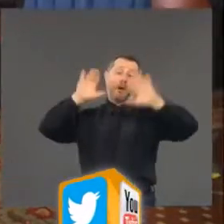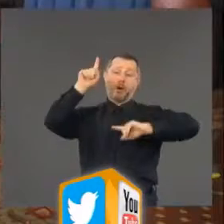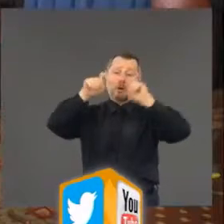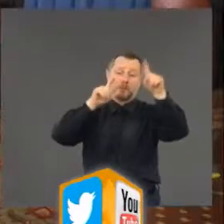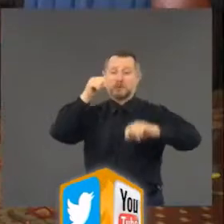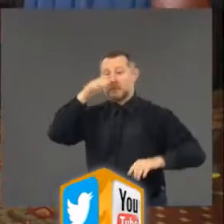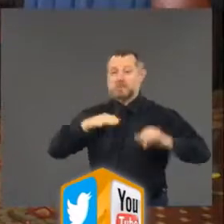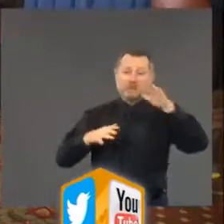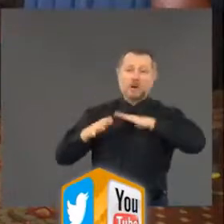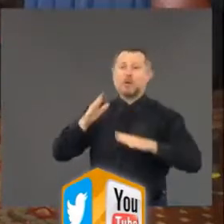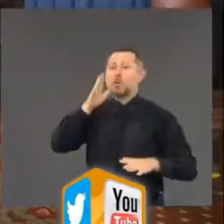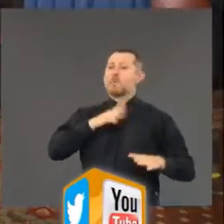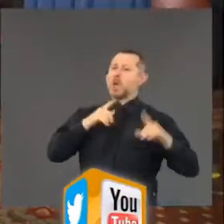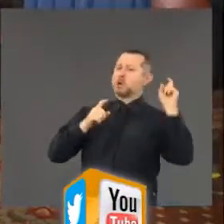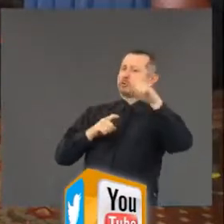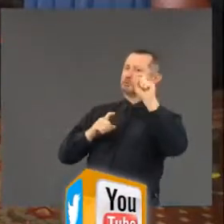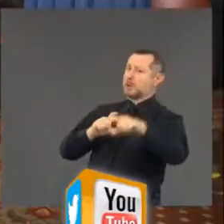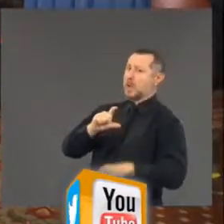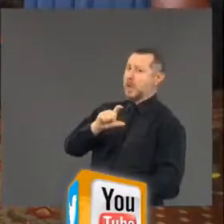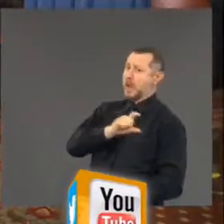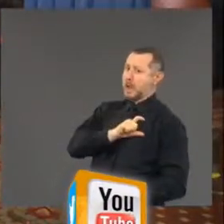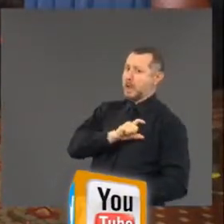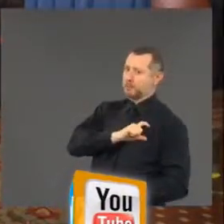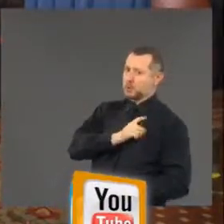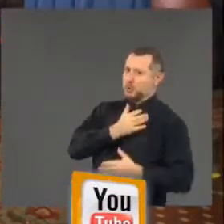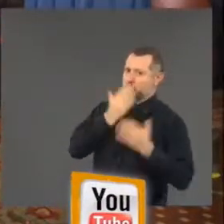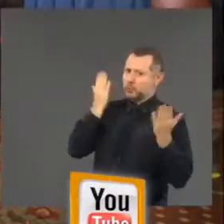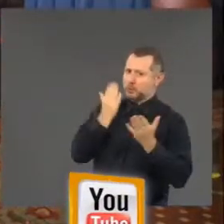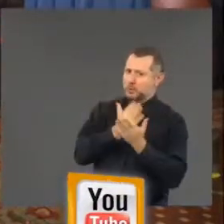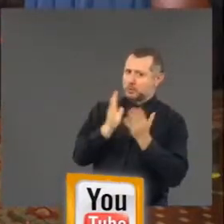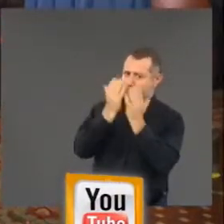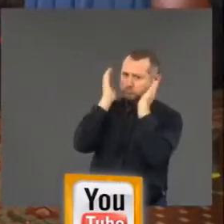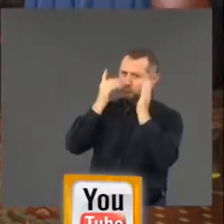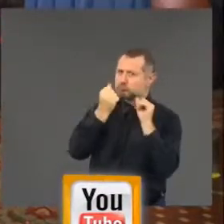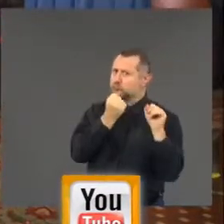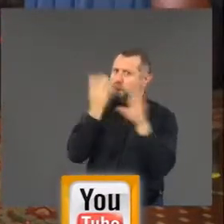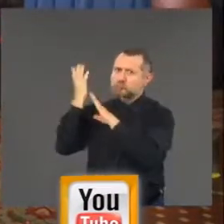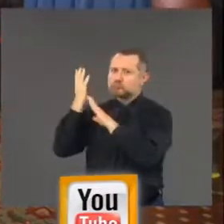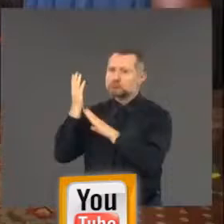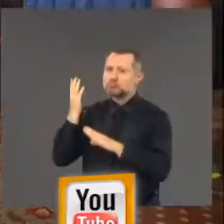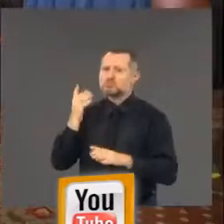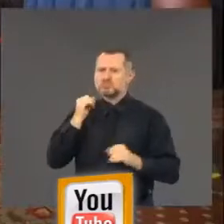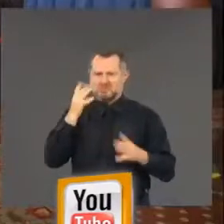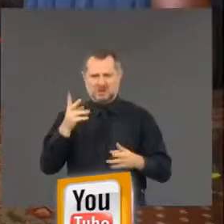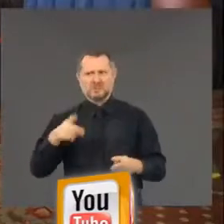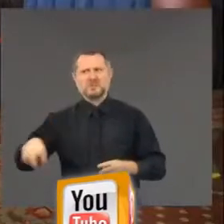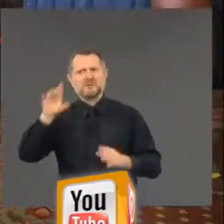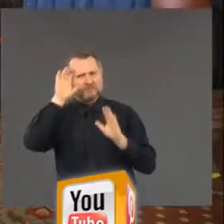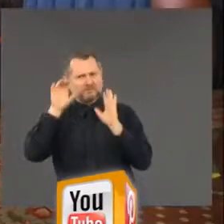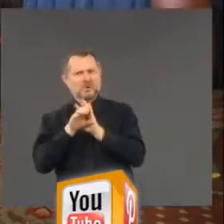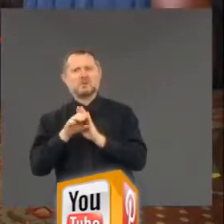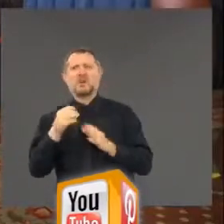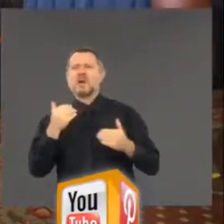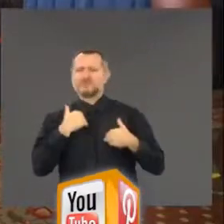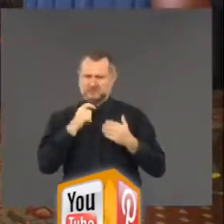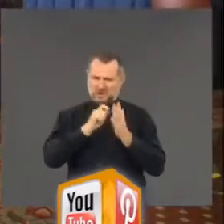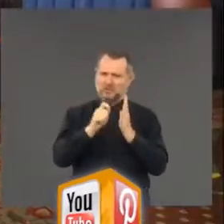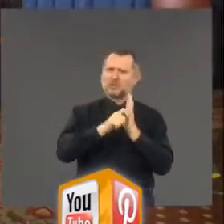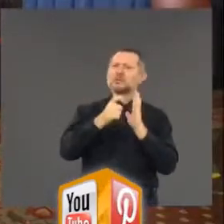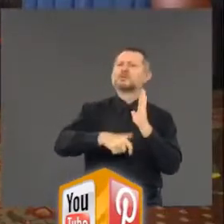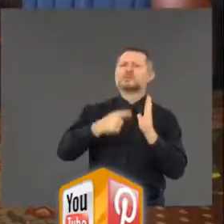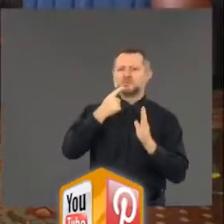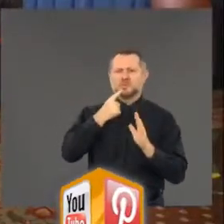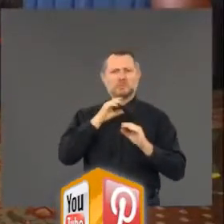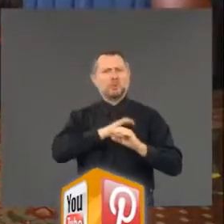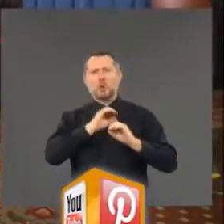Governor, should cops that aren't wearing masks during these protests, we've seen a lot of photos, seen some reports, cops that aren't wearing masks during